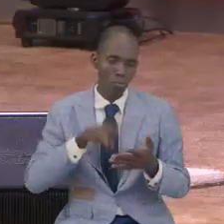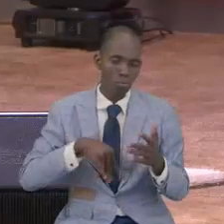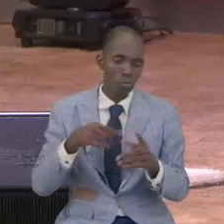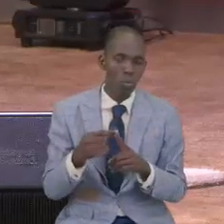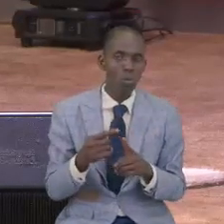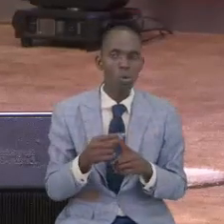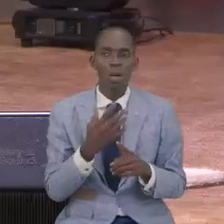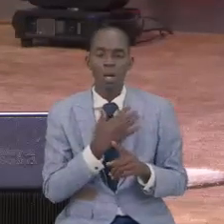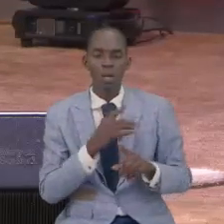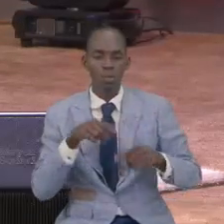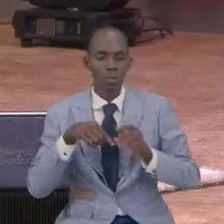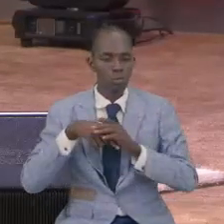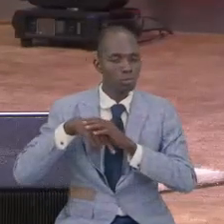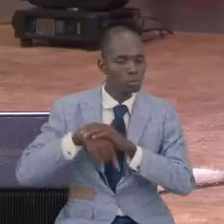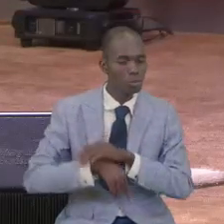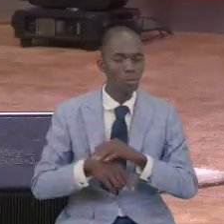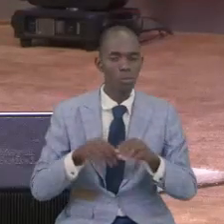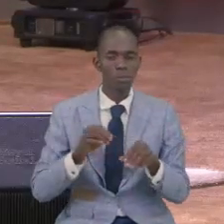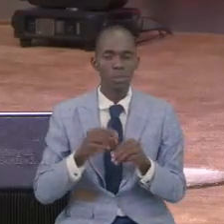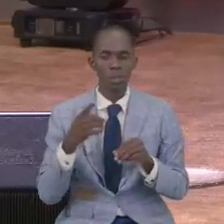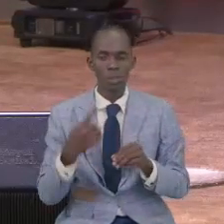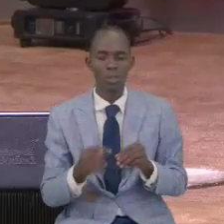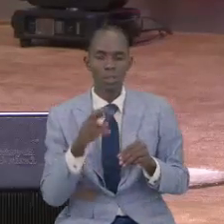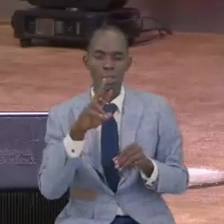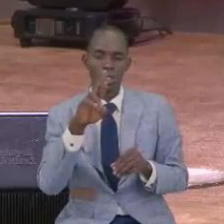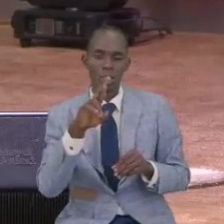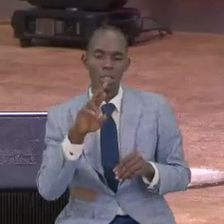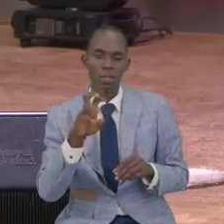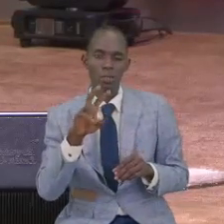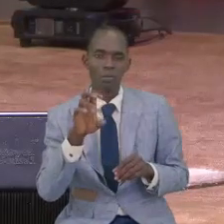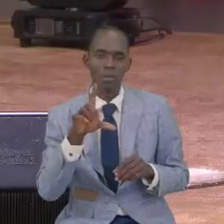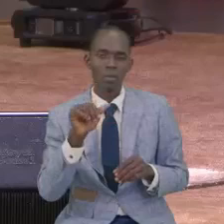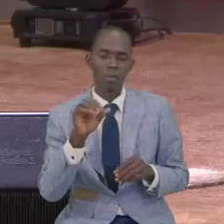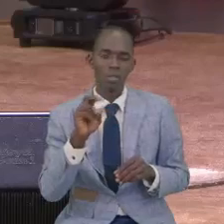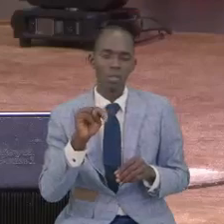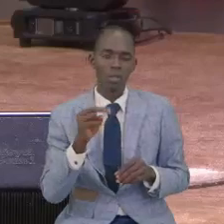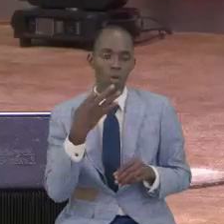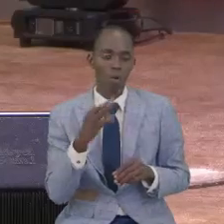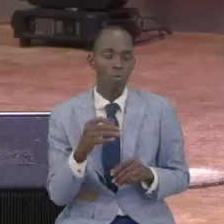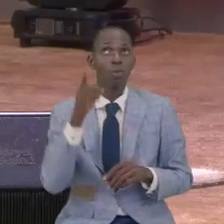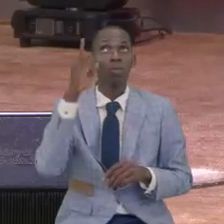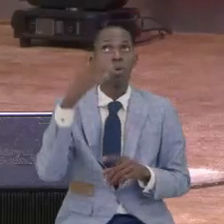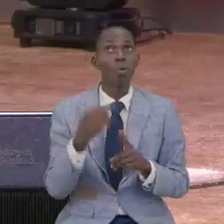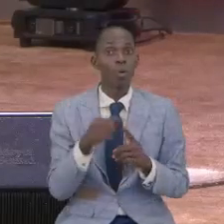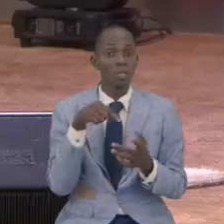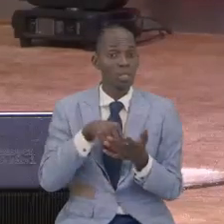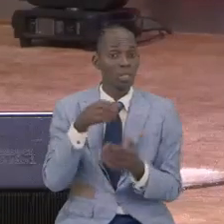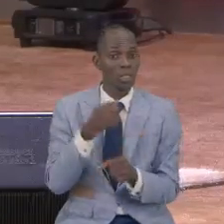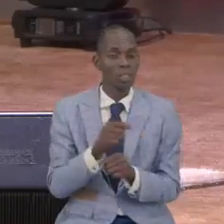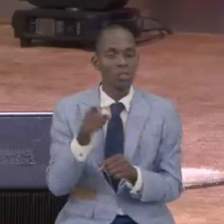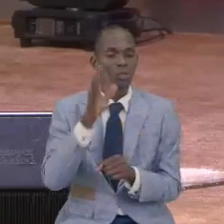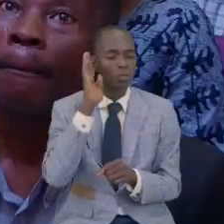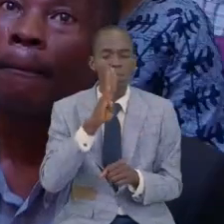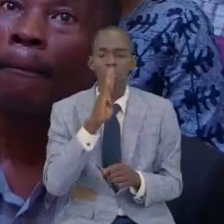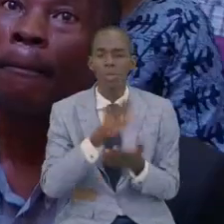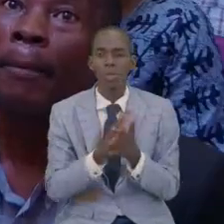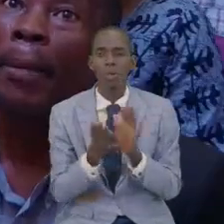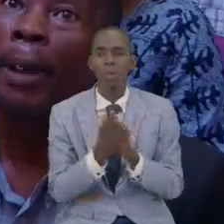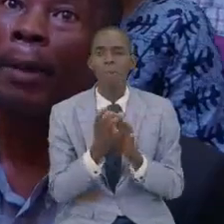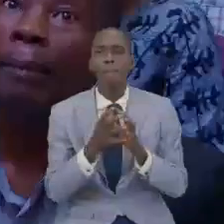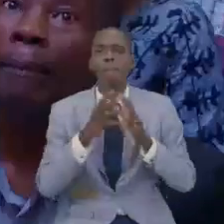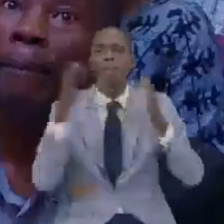get deep into what the revelation of the Lord is this year, you become so much better.